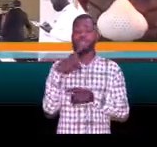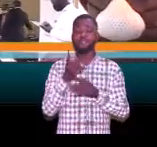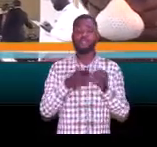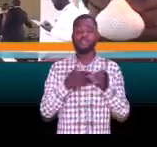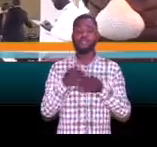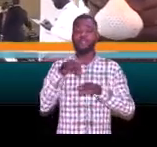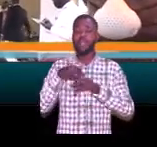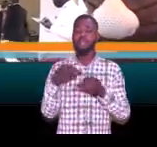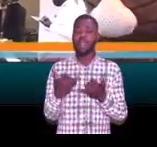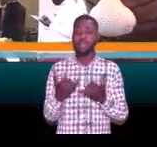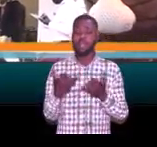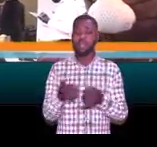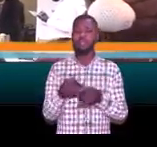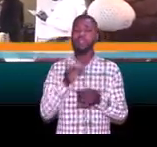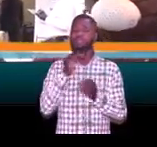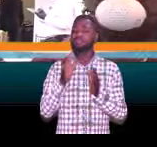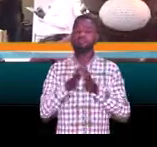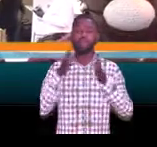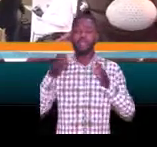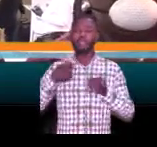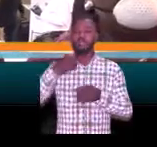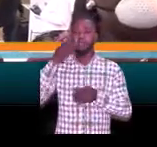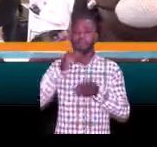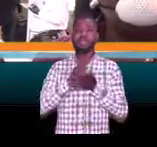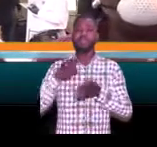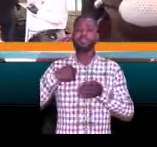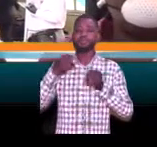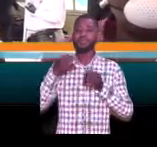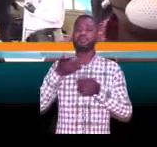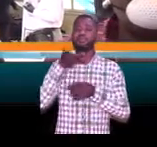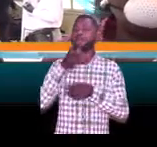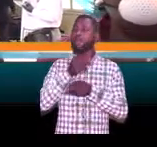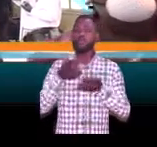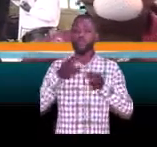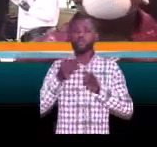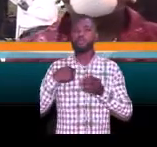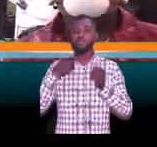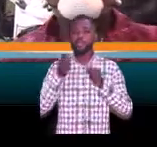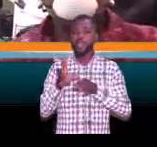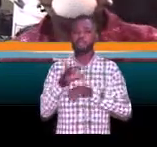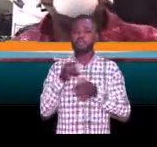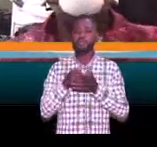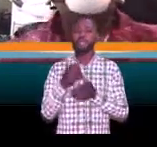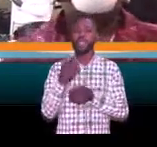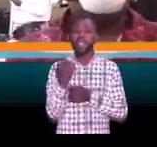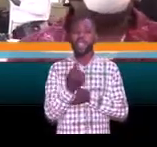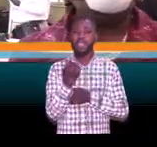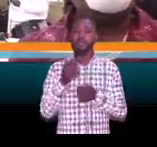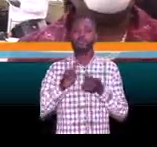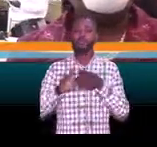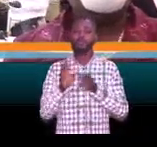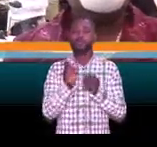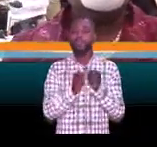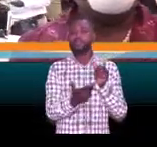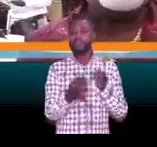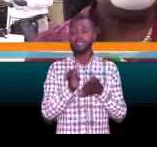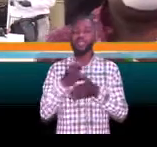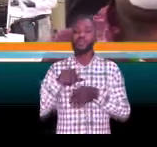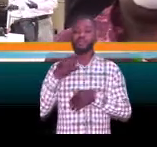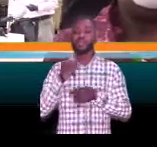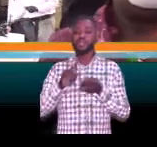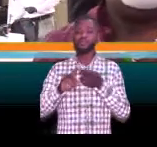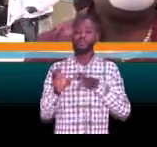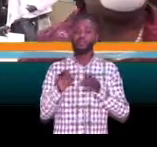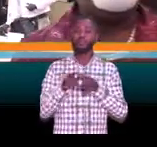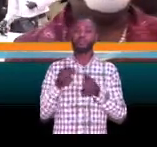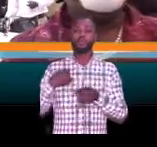of the issues at hand are so enormous that we know that we cannot, there's no way we can conjure up the resources to do everything that we